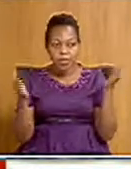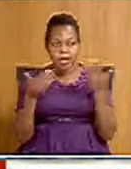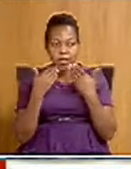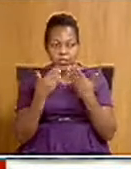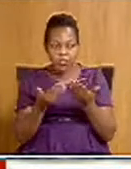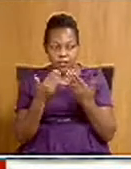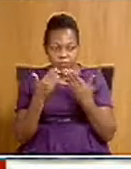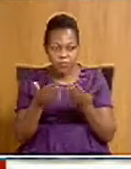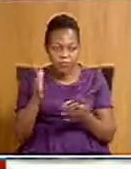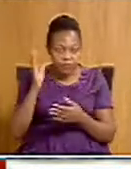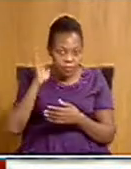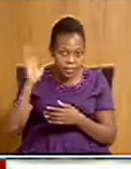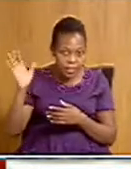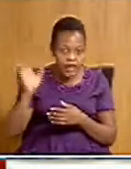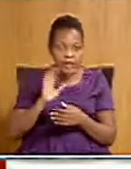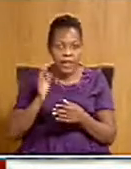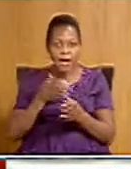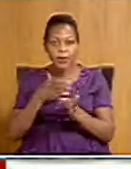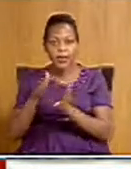mwebale okuwuliriza okwabula kwaffe,